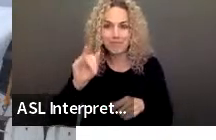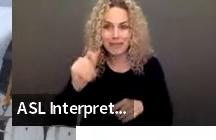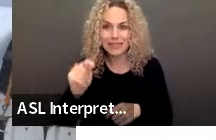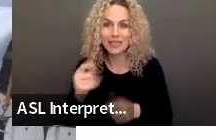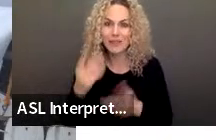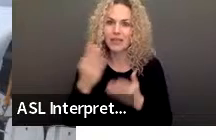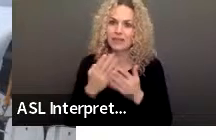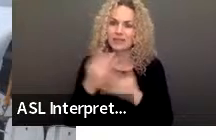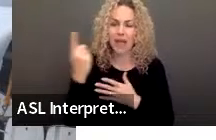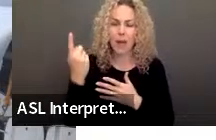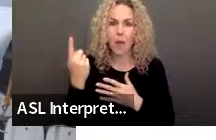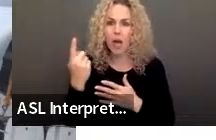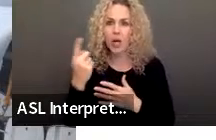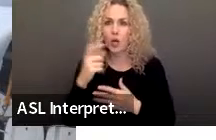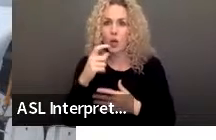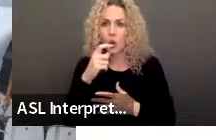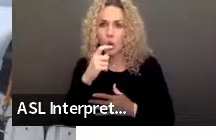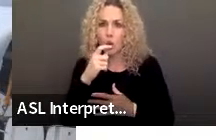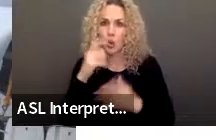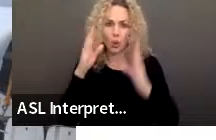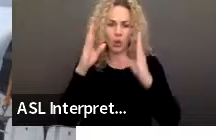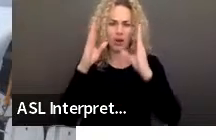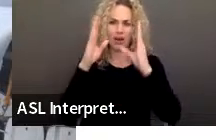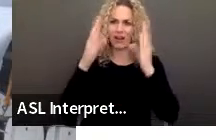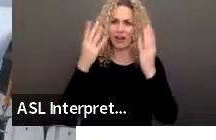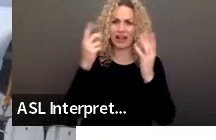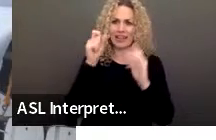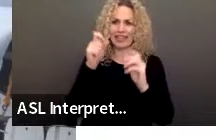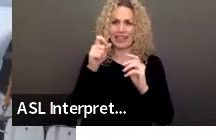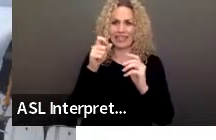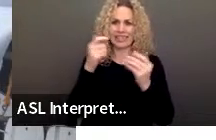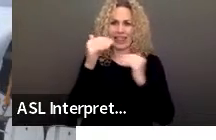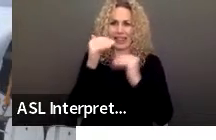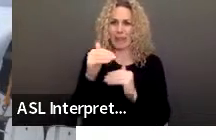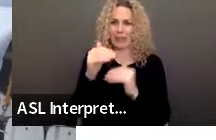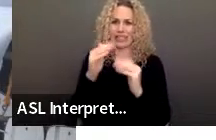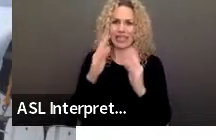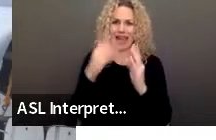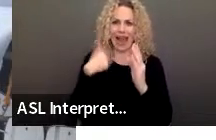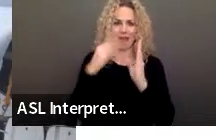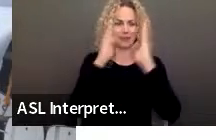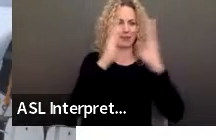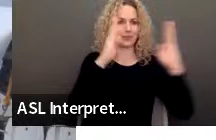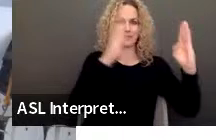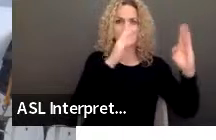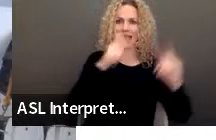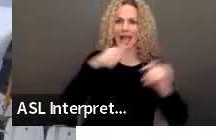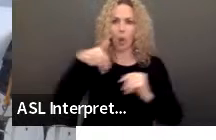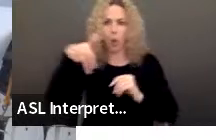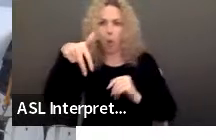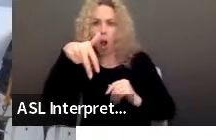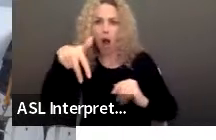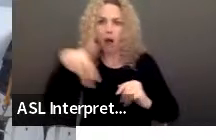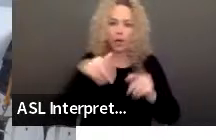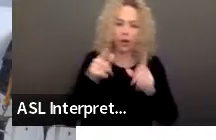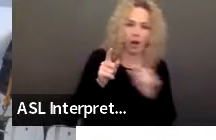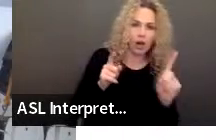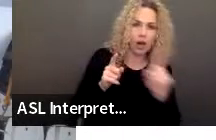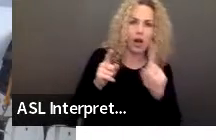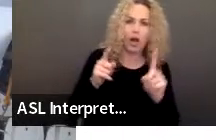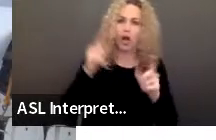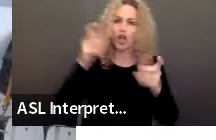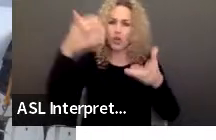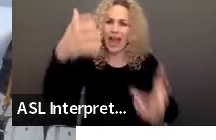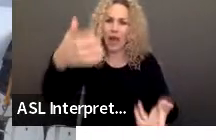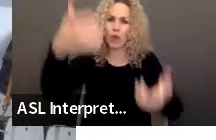someone is ambulatory, they can walk between these racks and harvest from the vertical production. Or, as I said, the racks can be removed, set